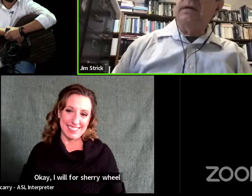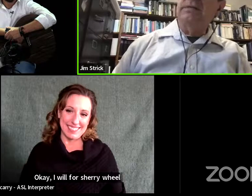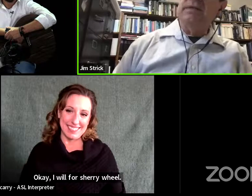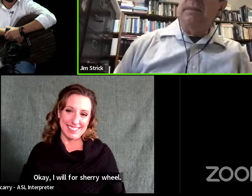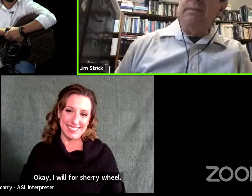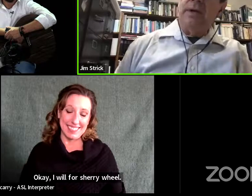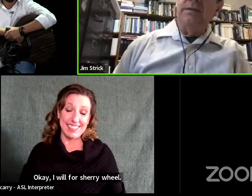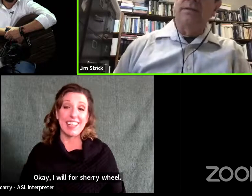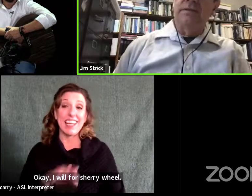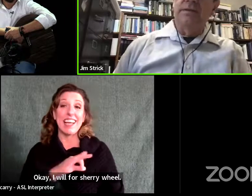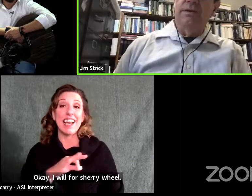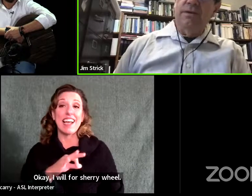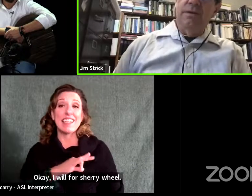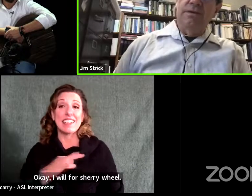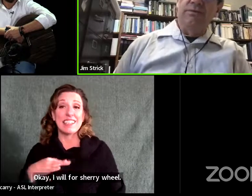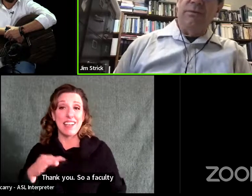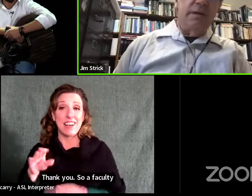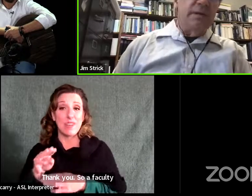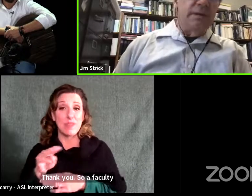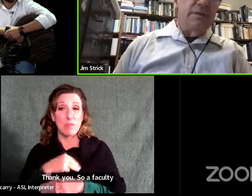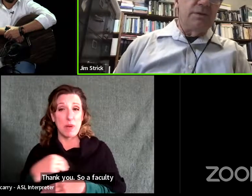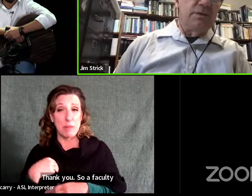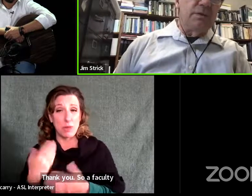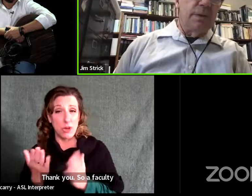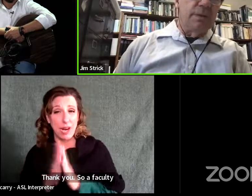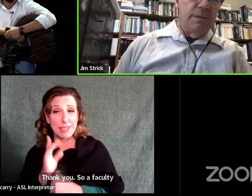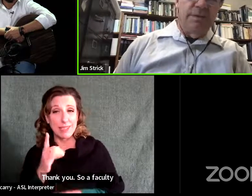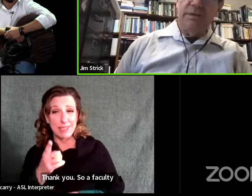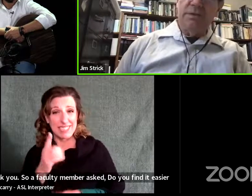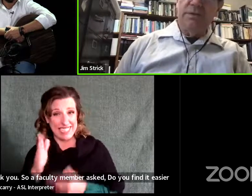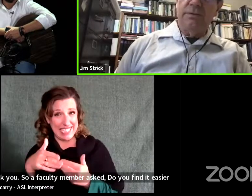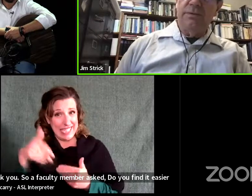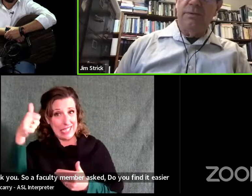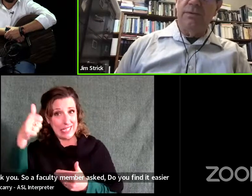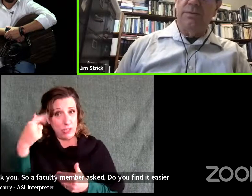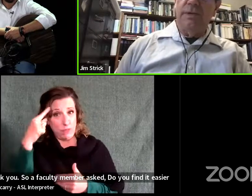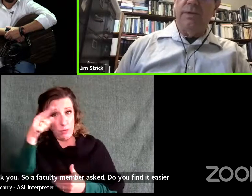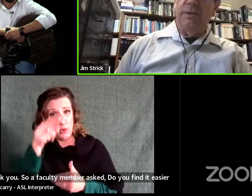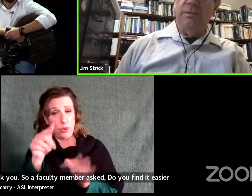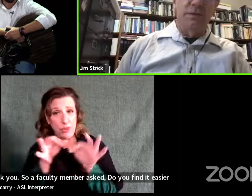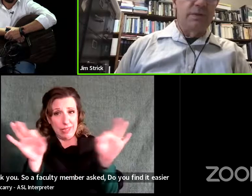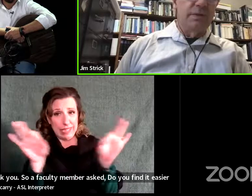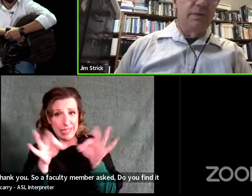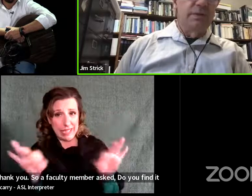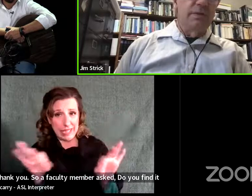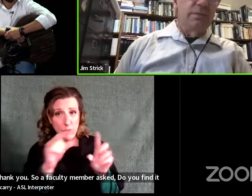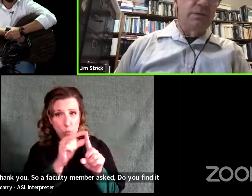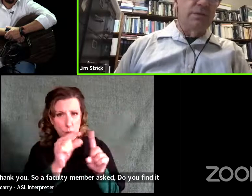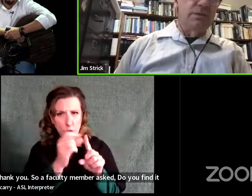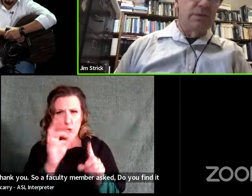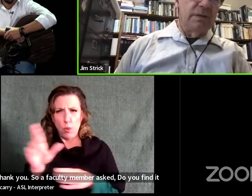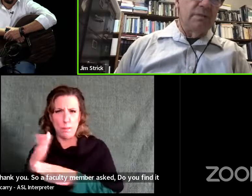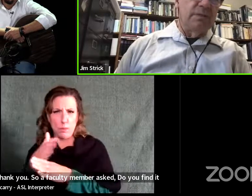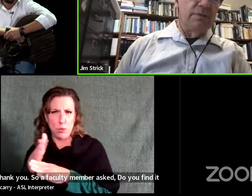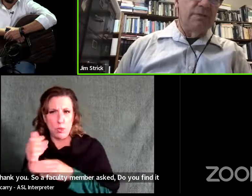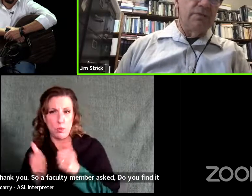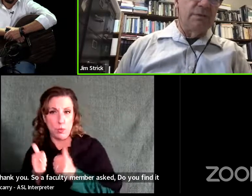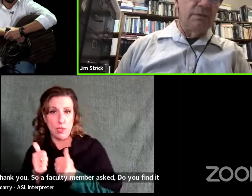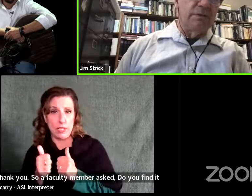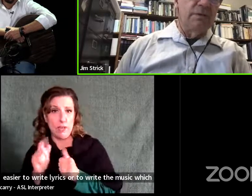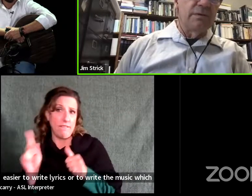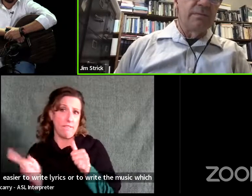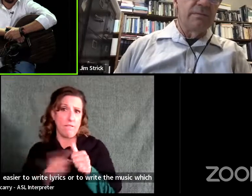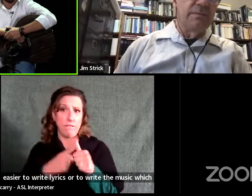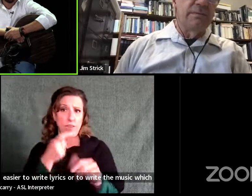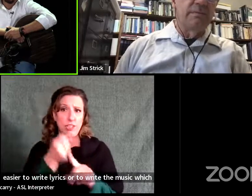A faculty member asked, do you find it easier to write lyrics or to write the music? Which usually comes to you